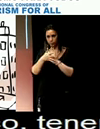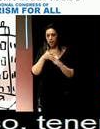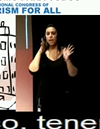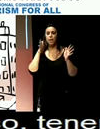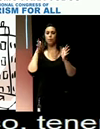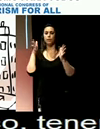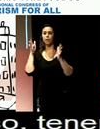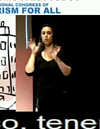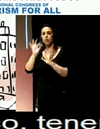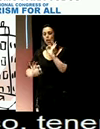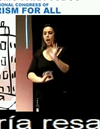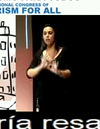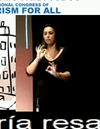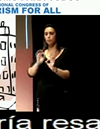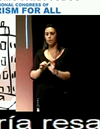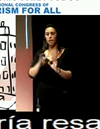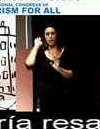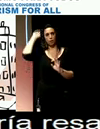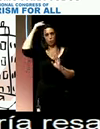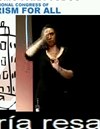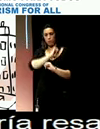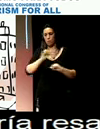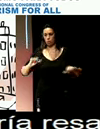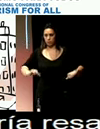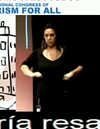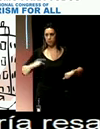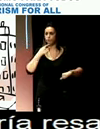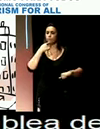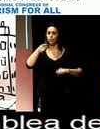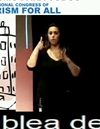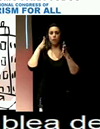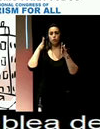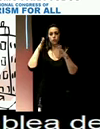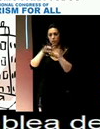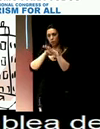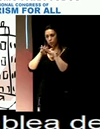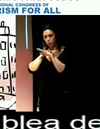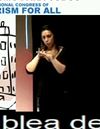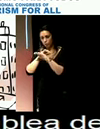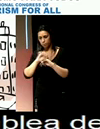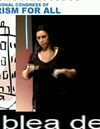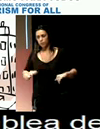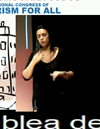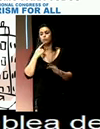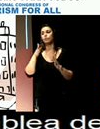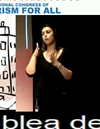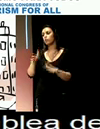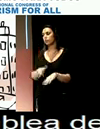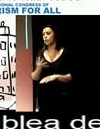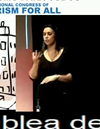Assembly that recommends the Portuguese government to develop